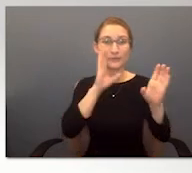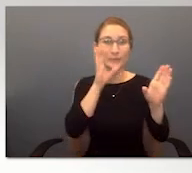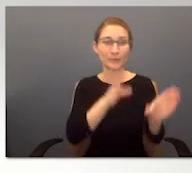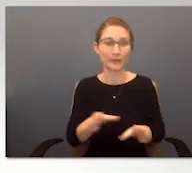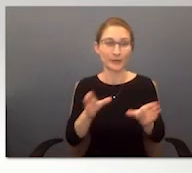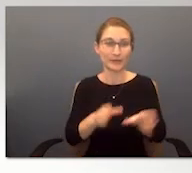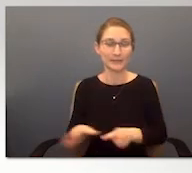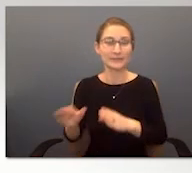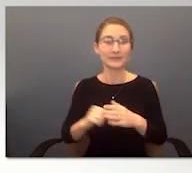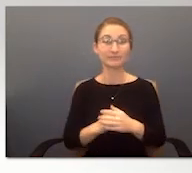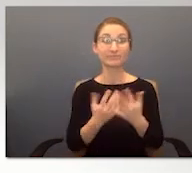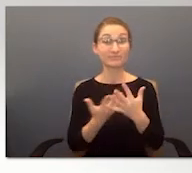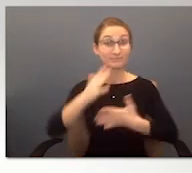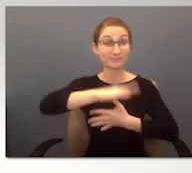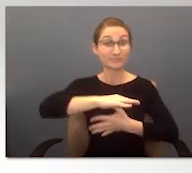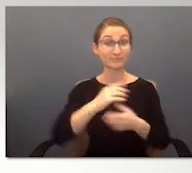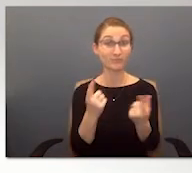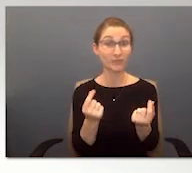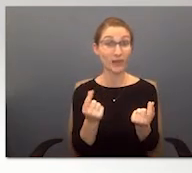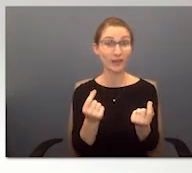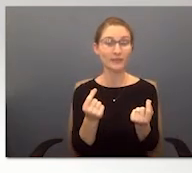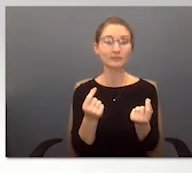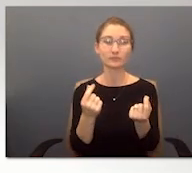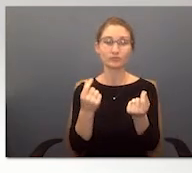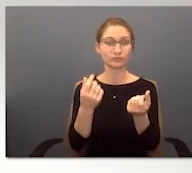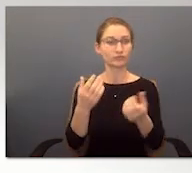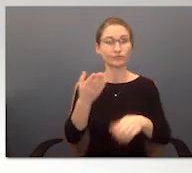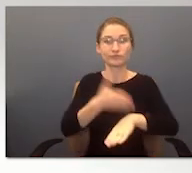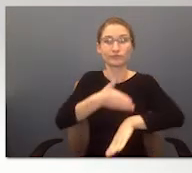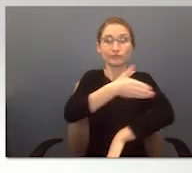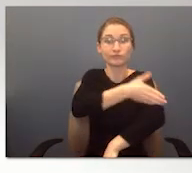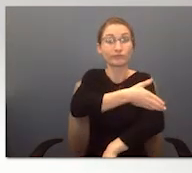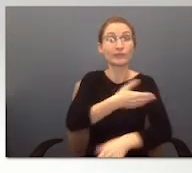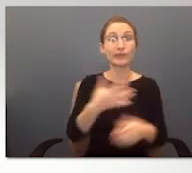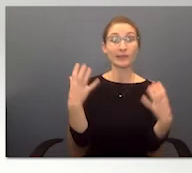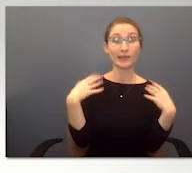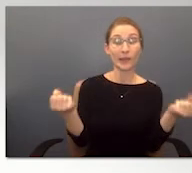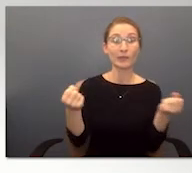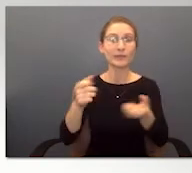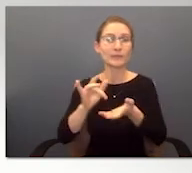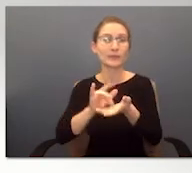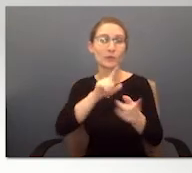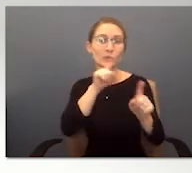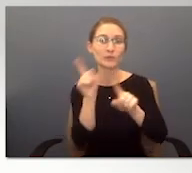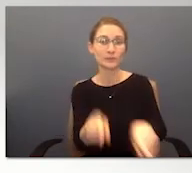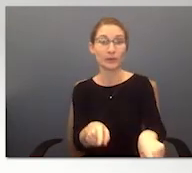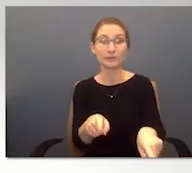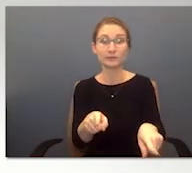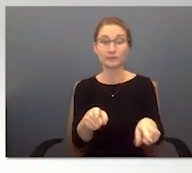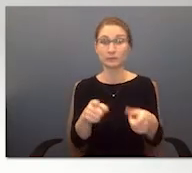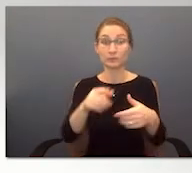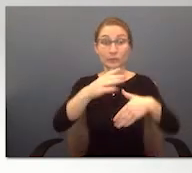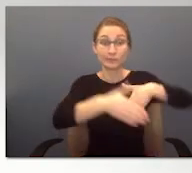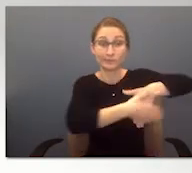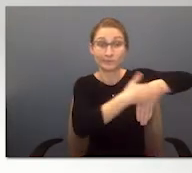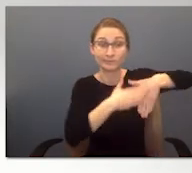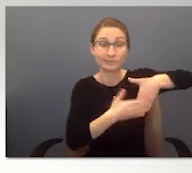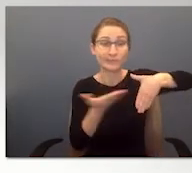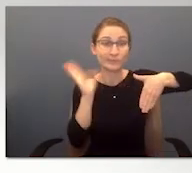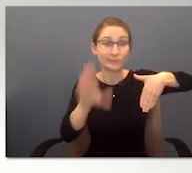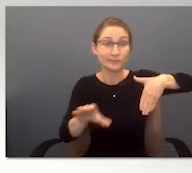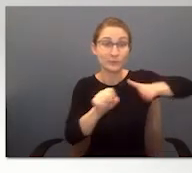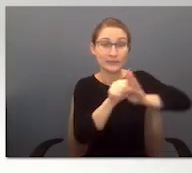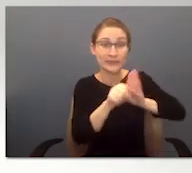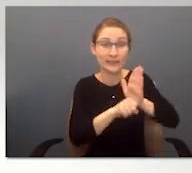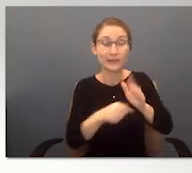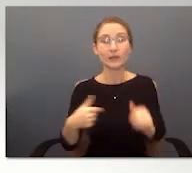emergency preparedness, again, the main task for emergency preparedness is to strengthen the health and medical response system throughout the state in the event of emergency,